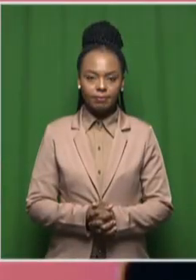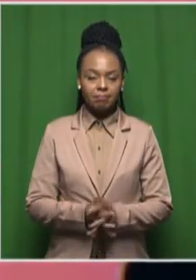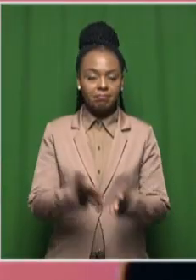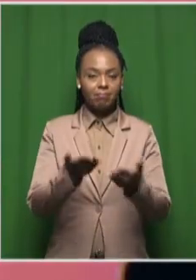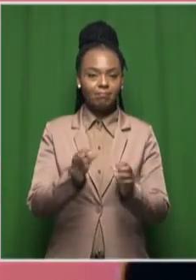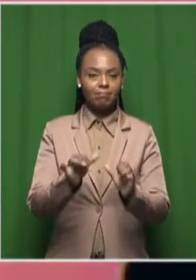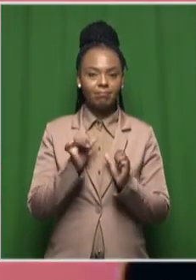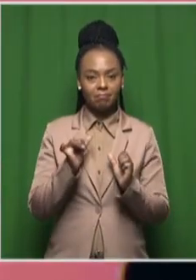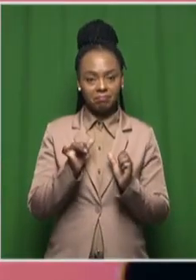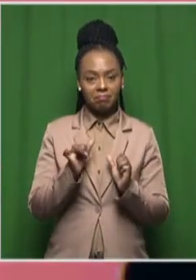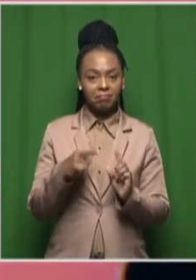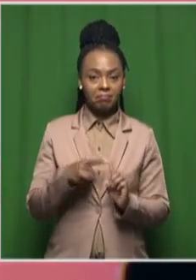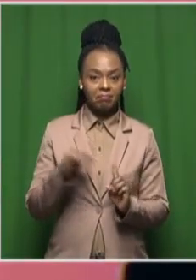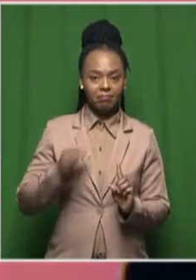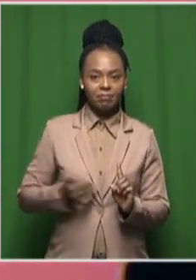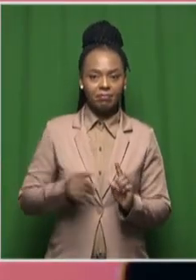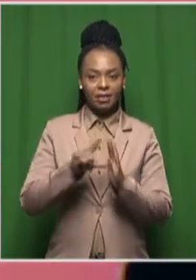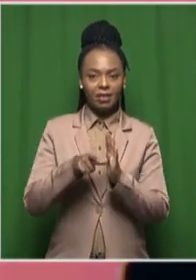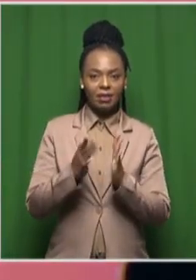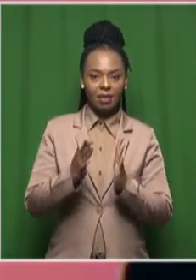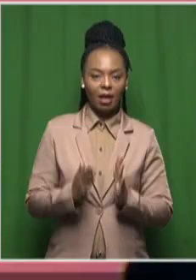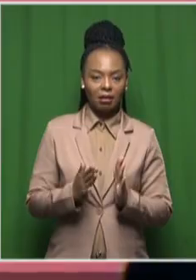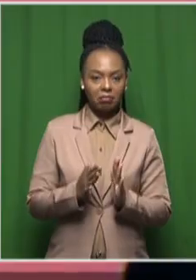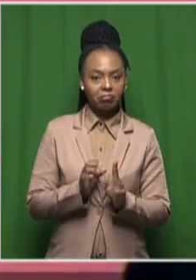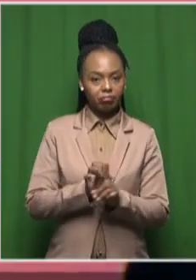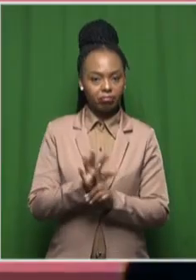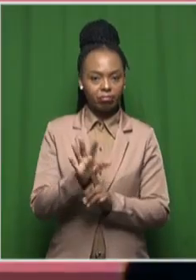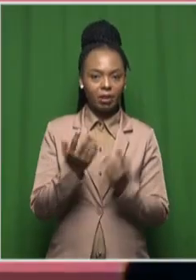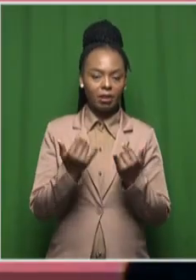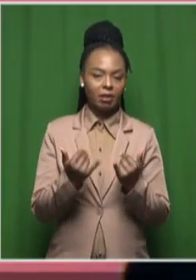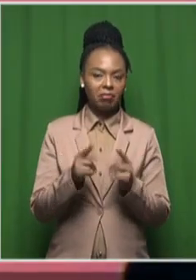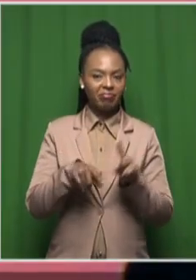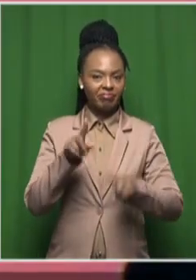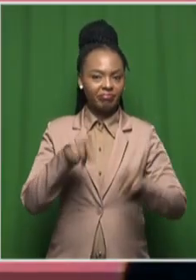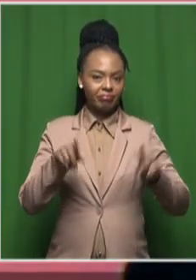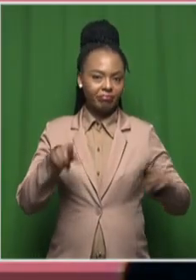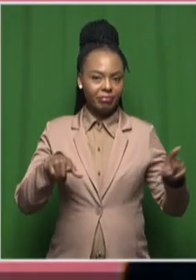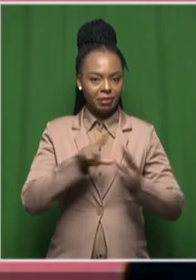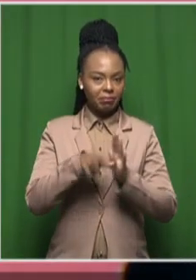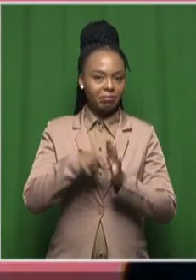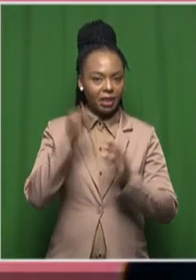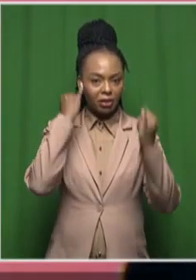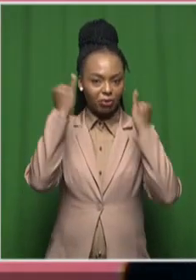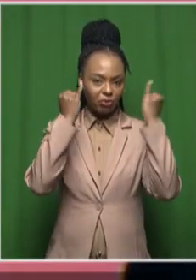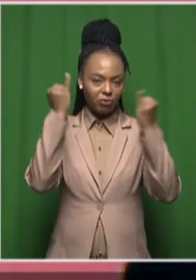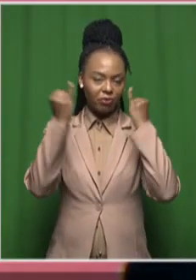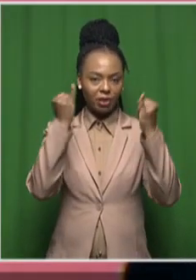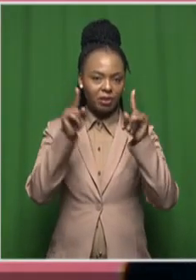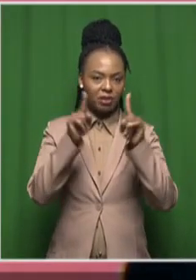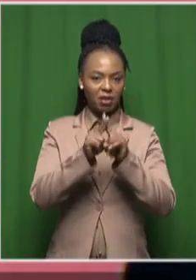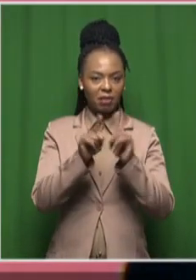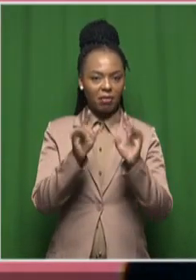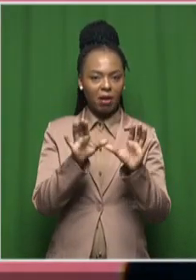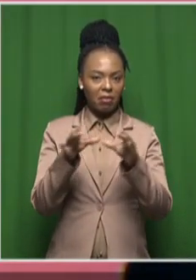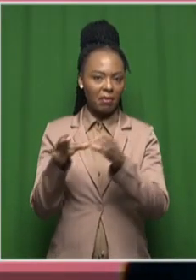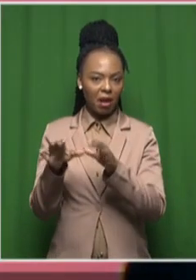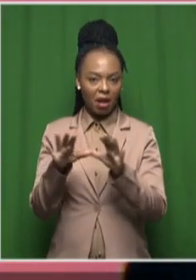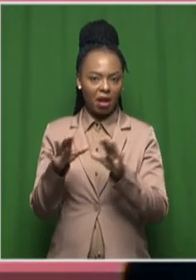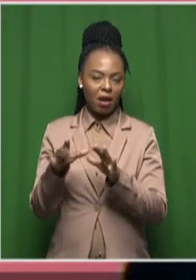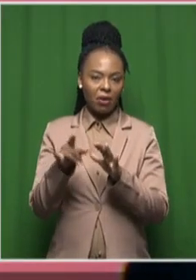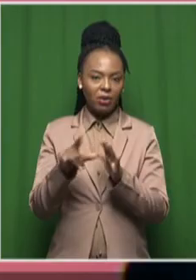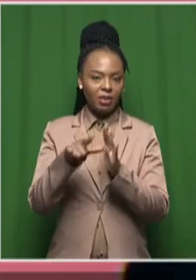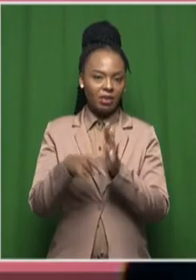Welcome back. Female designers have significantly influenced the dynamics of design innovation and the trends within the design industry.